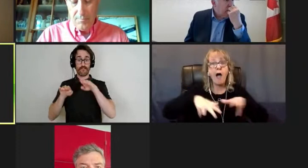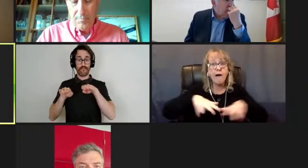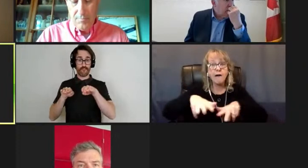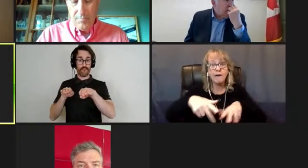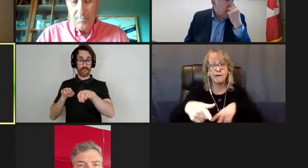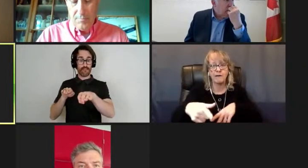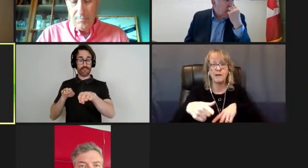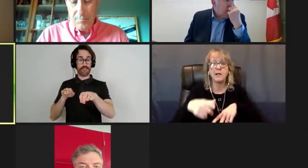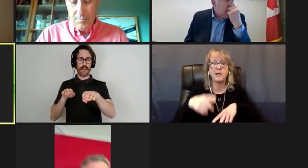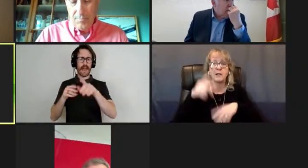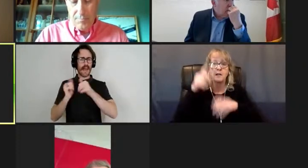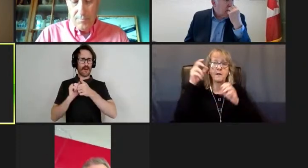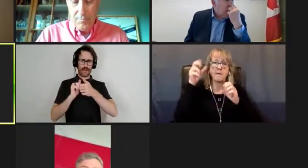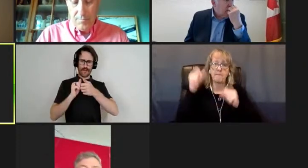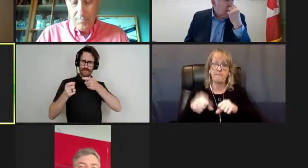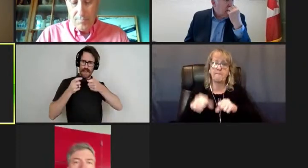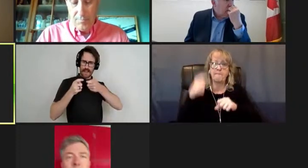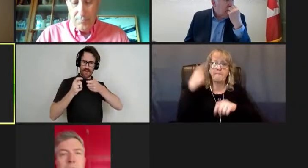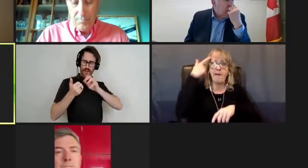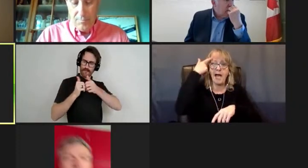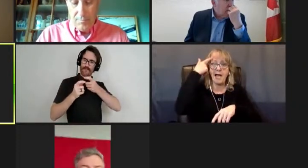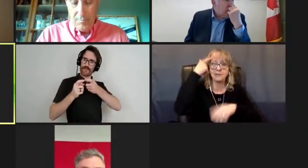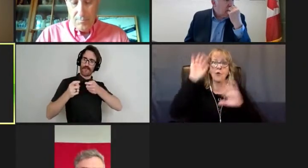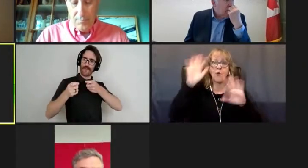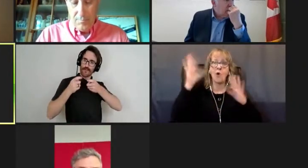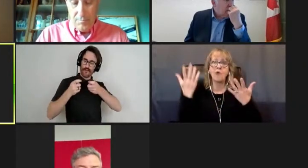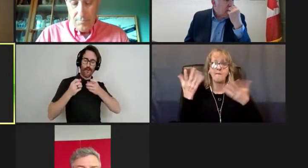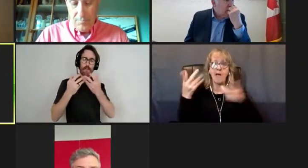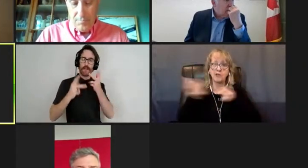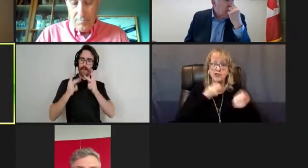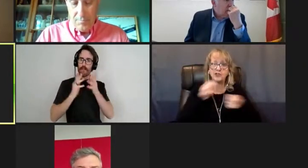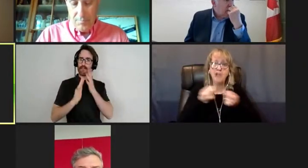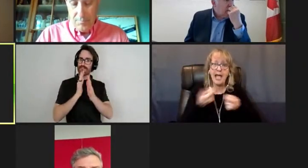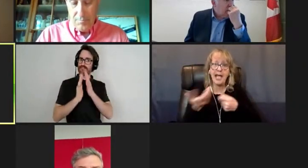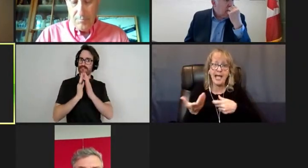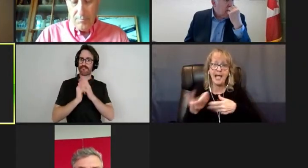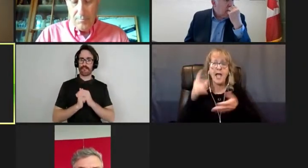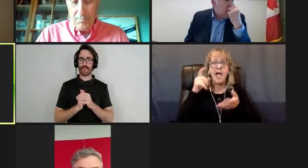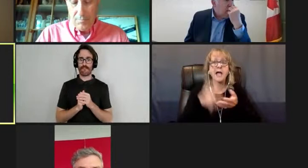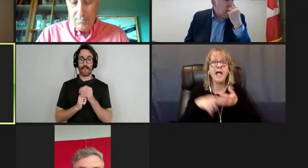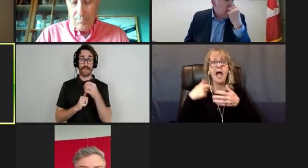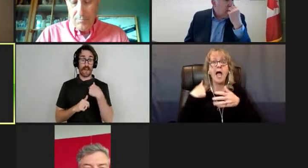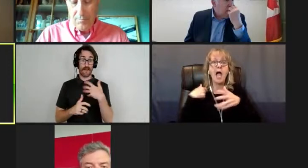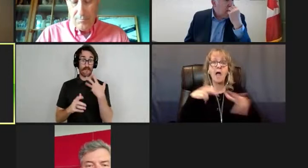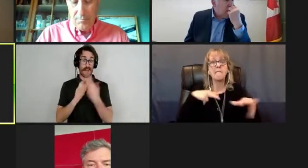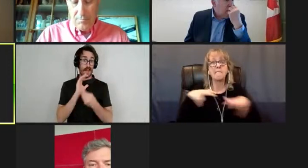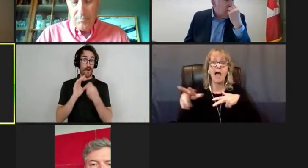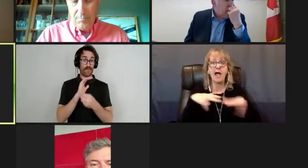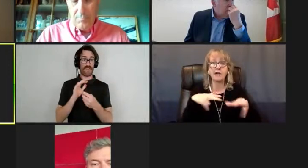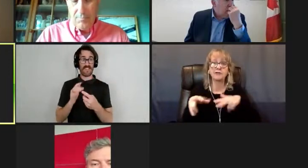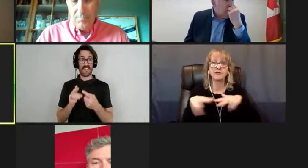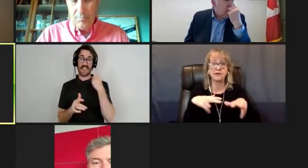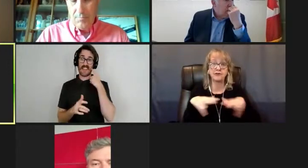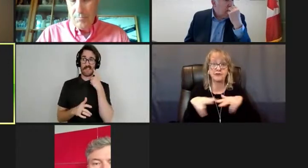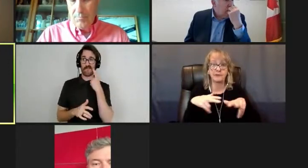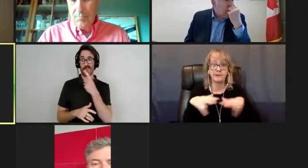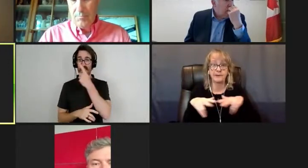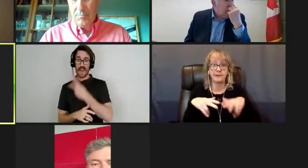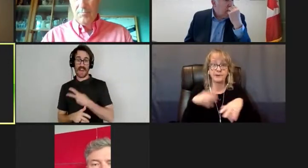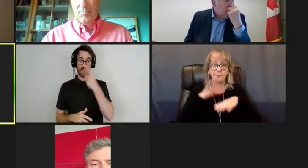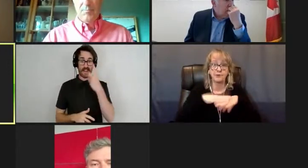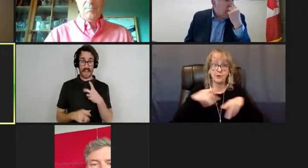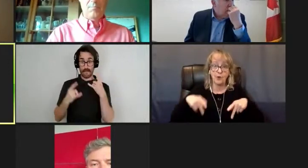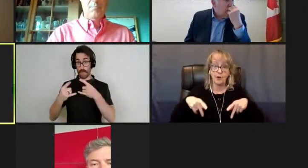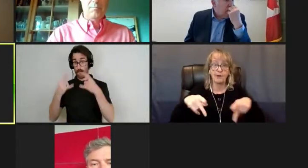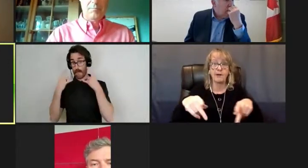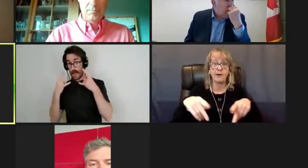manage that as well. When I'm out and about, you know, it's probably 50-50 people wearing masks versus